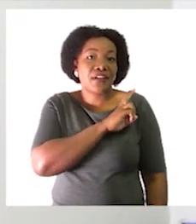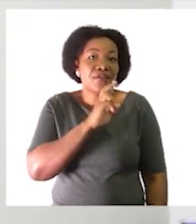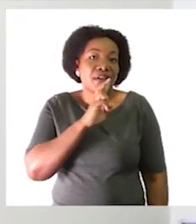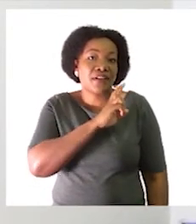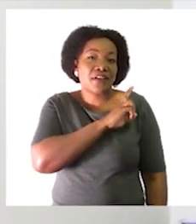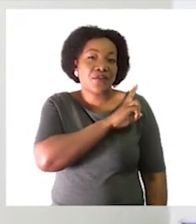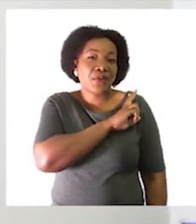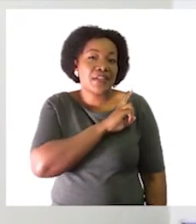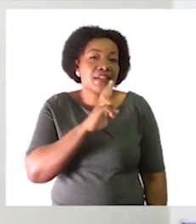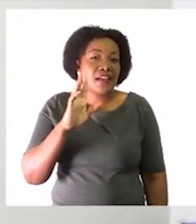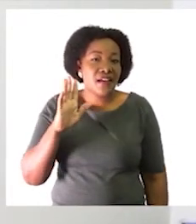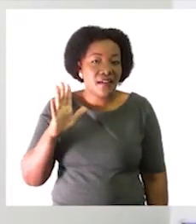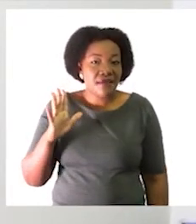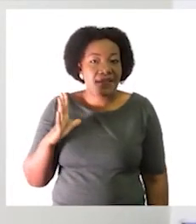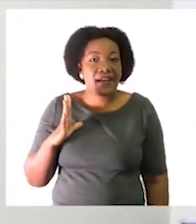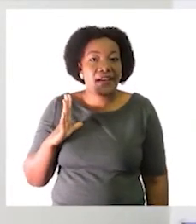24,